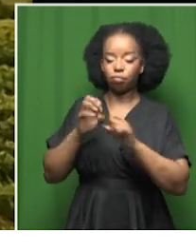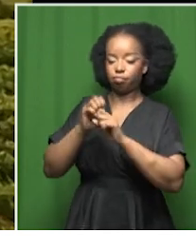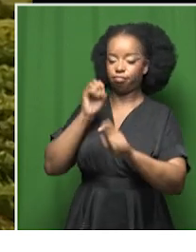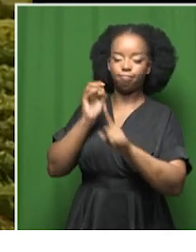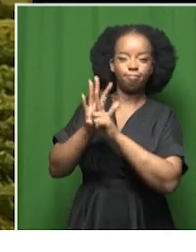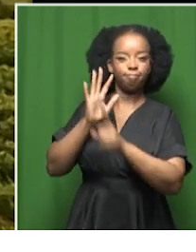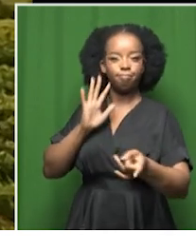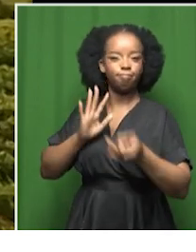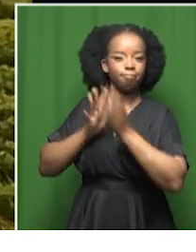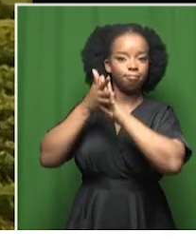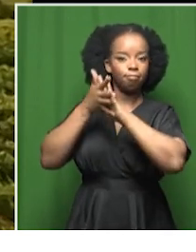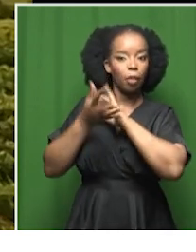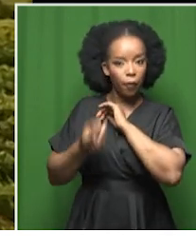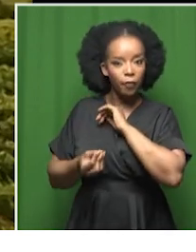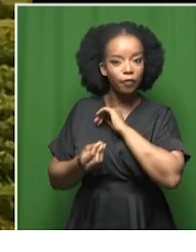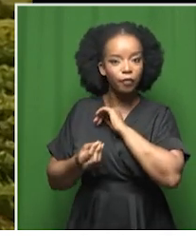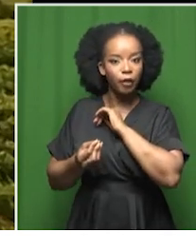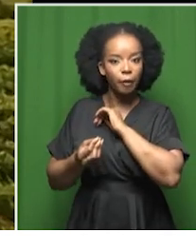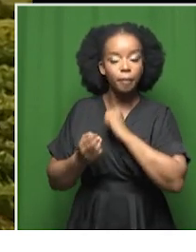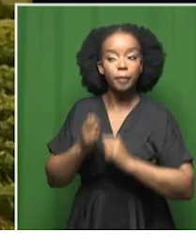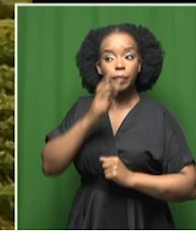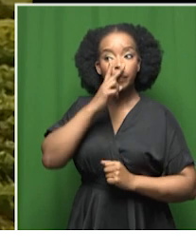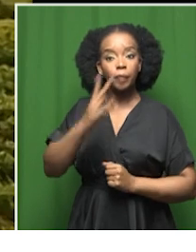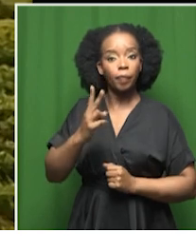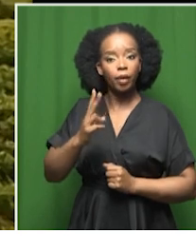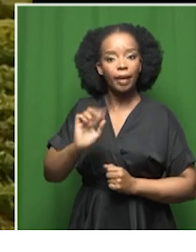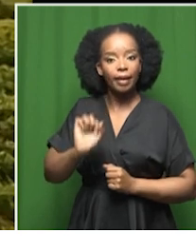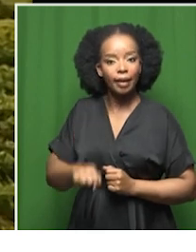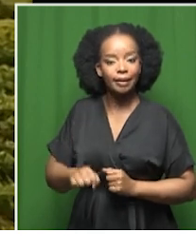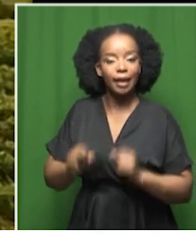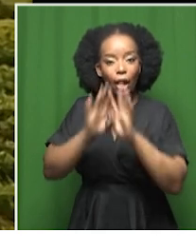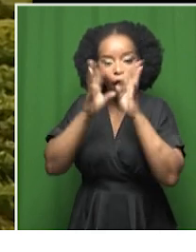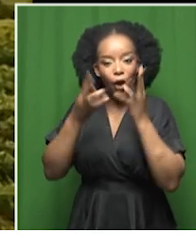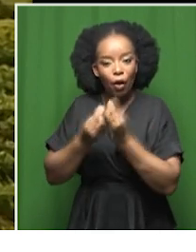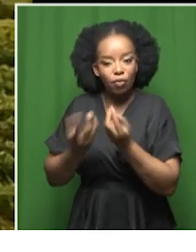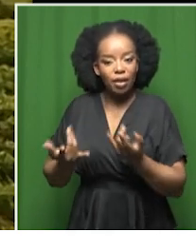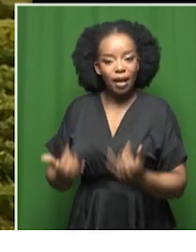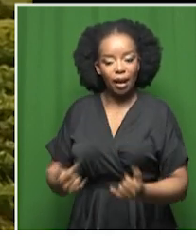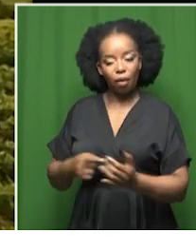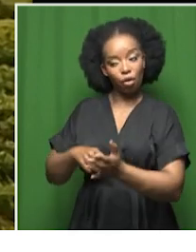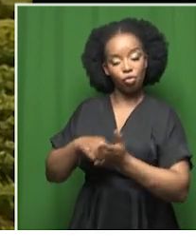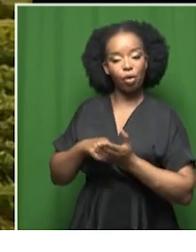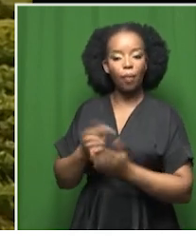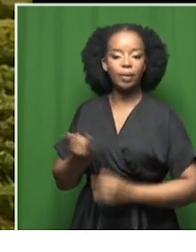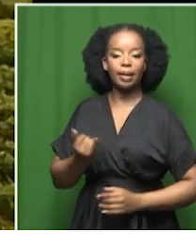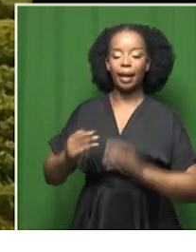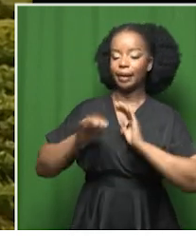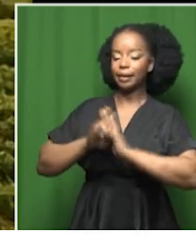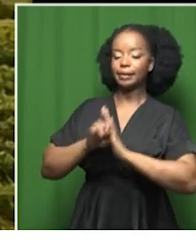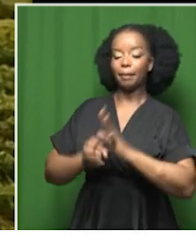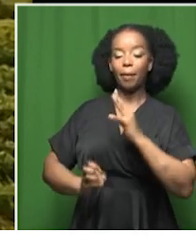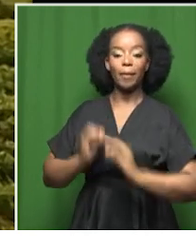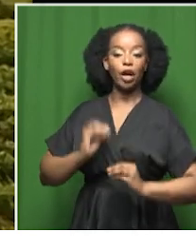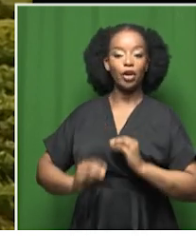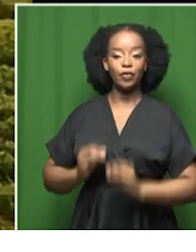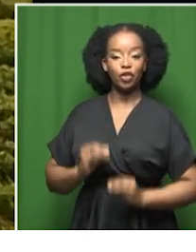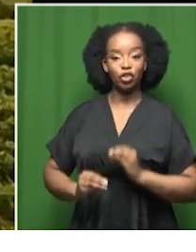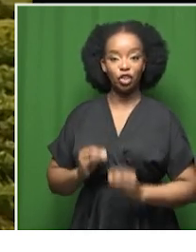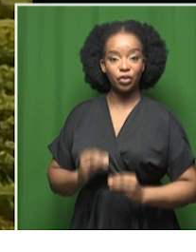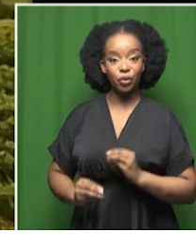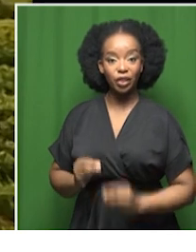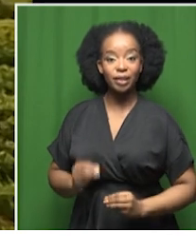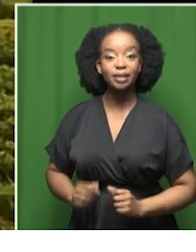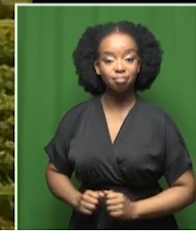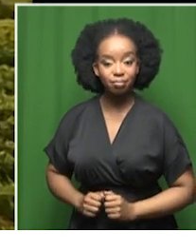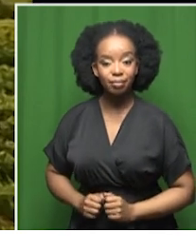know, on the input side, of course, a lot of energy is required, for instance, to manufacture animal feed, to manufacture fertilizer